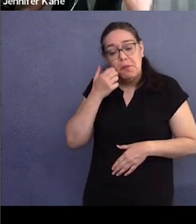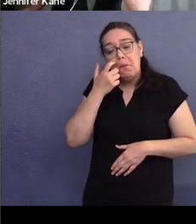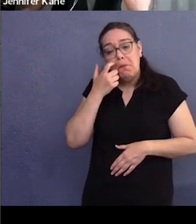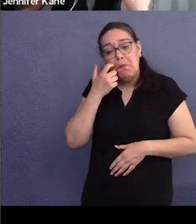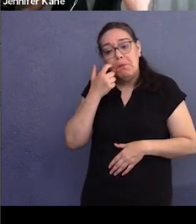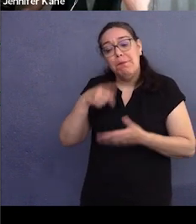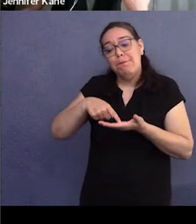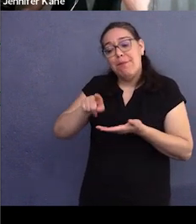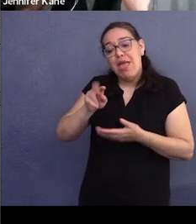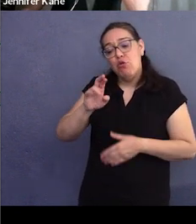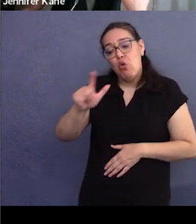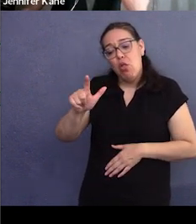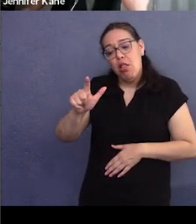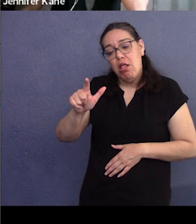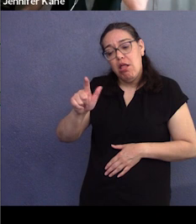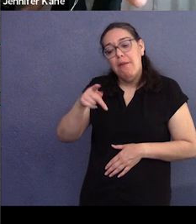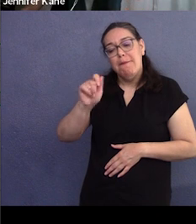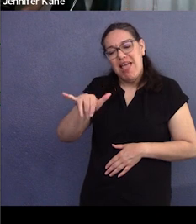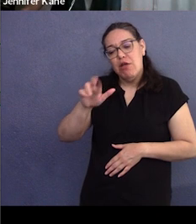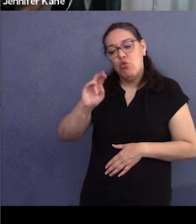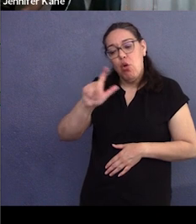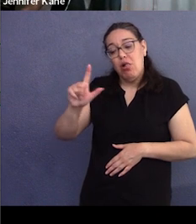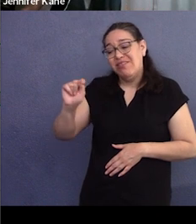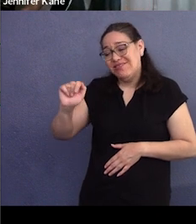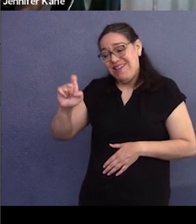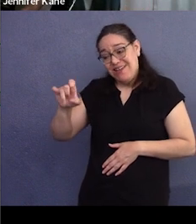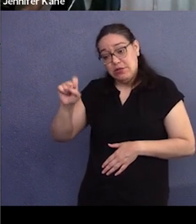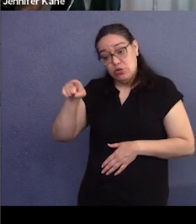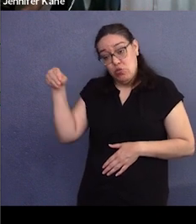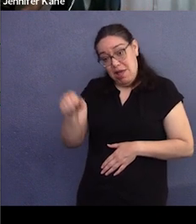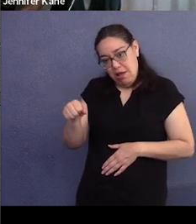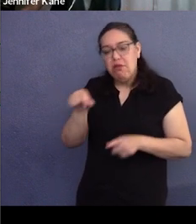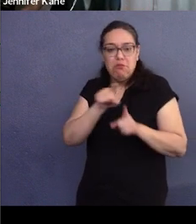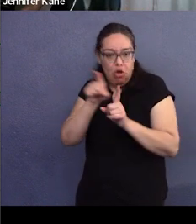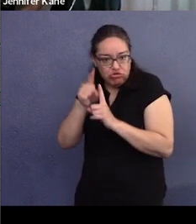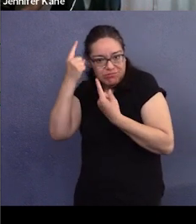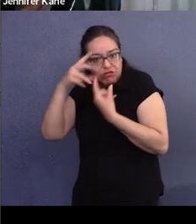payroll taxes that you would pay would also be considered part of the pay.